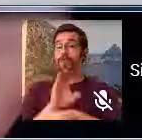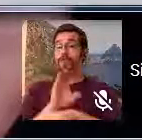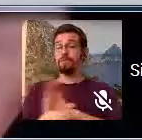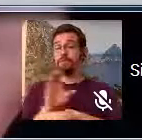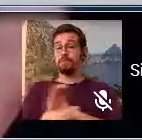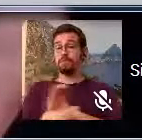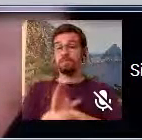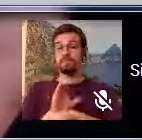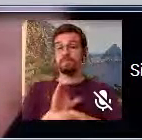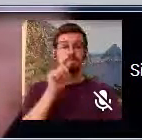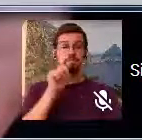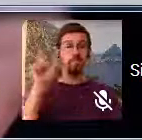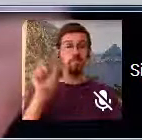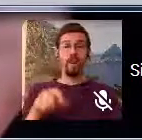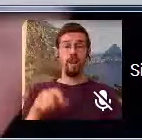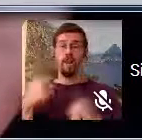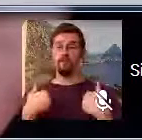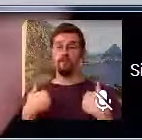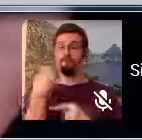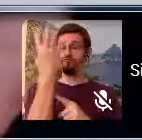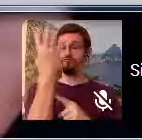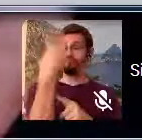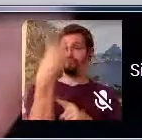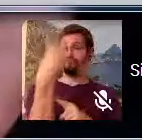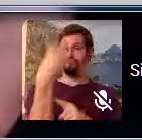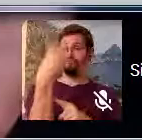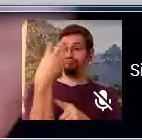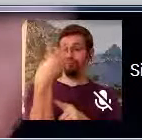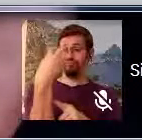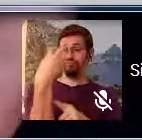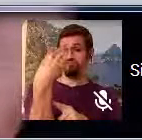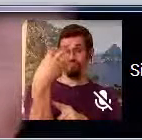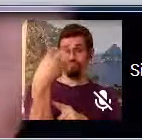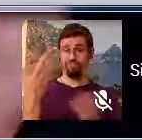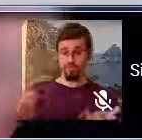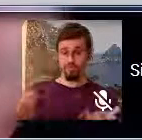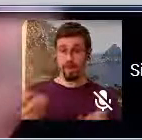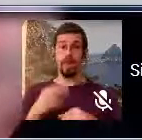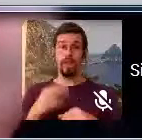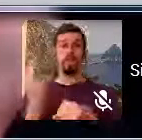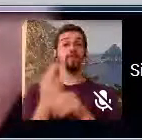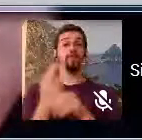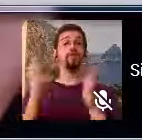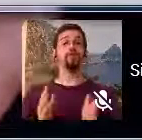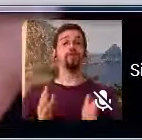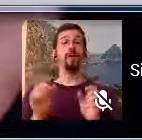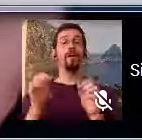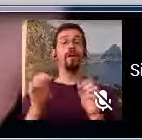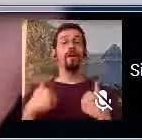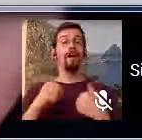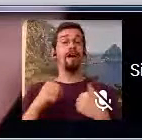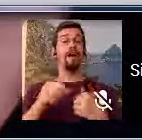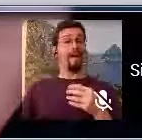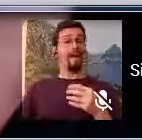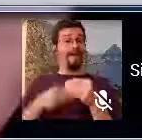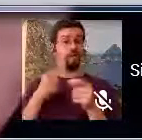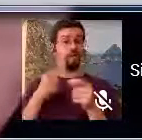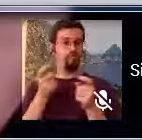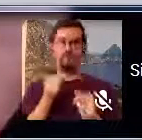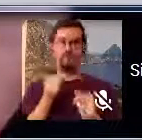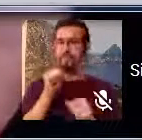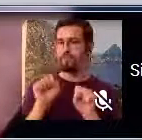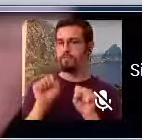capture equipment is required. The user has extra control that is not possible with